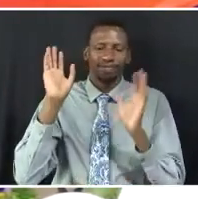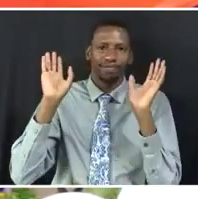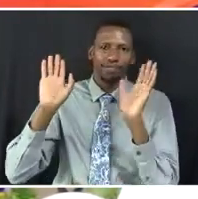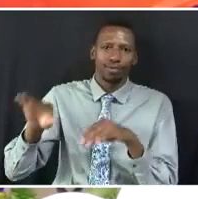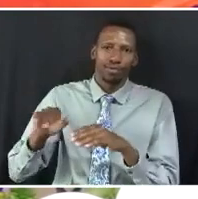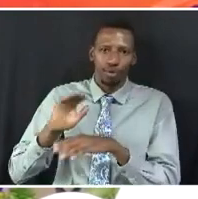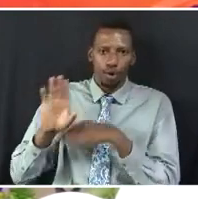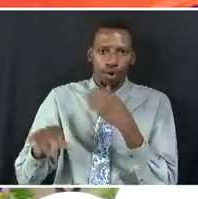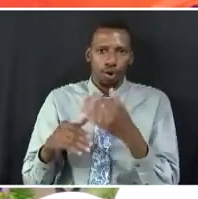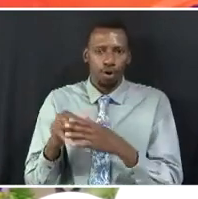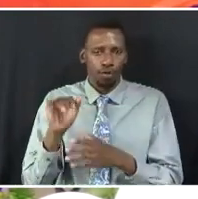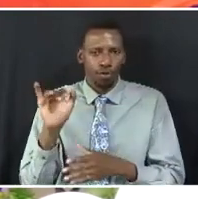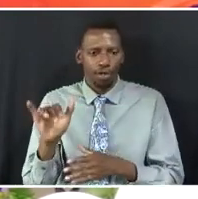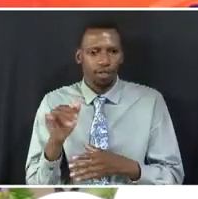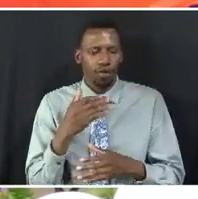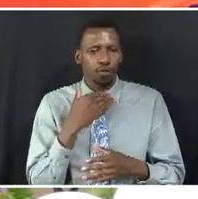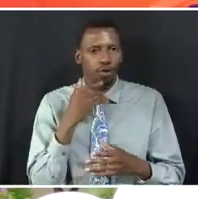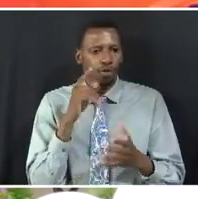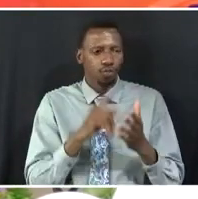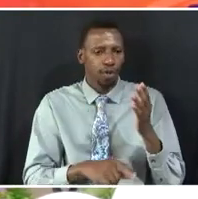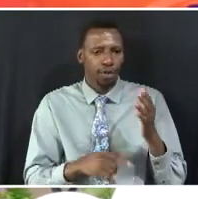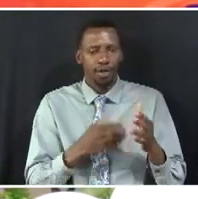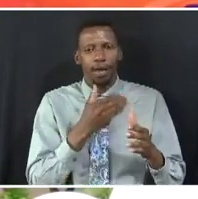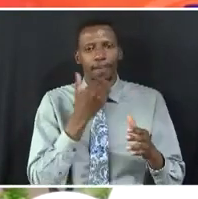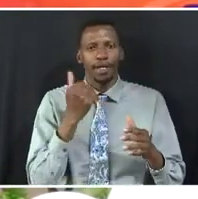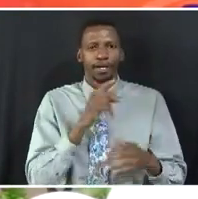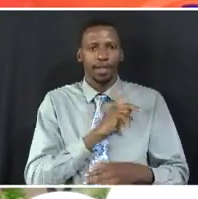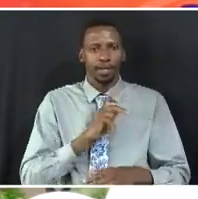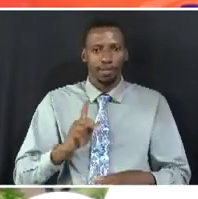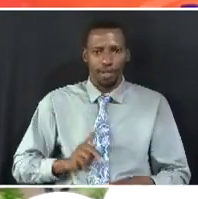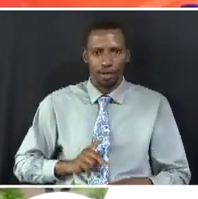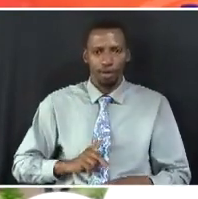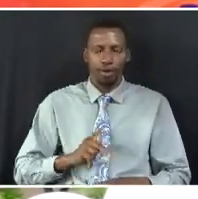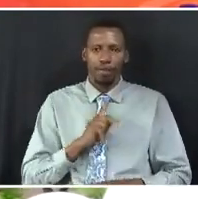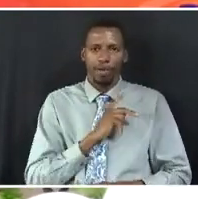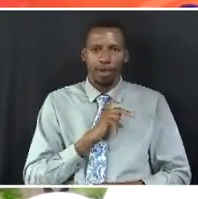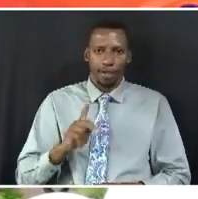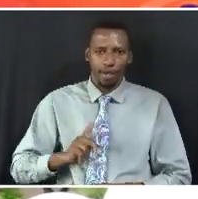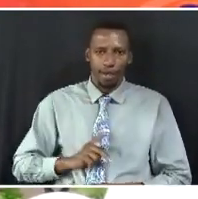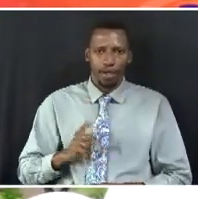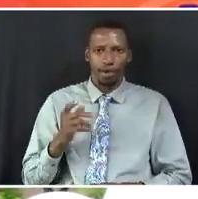looking at a better kingdom, the kingdom of God. Praise the Lord.